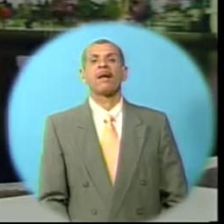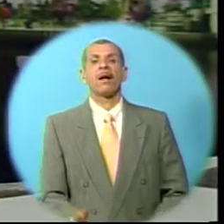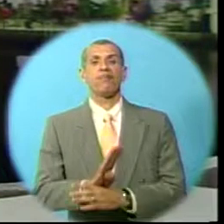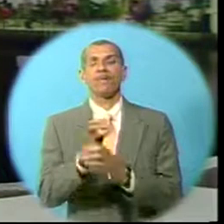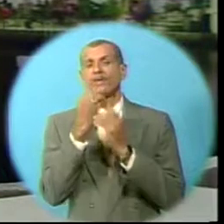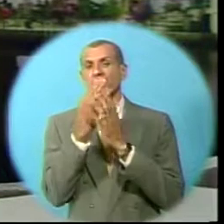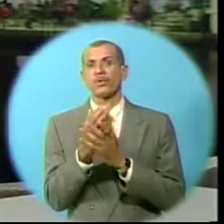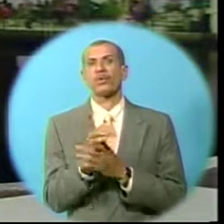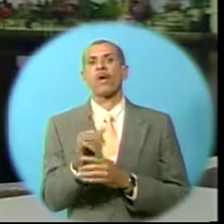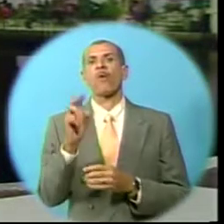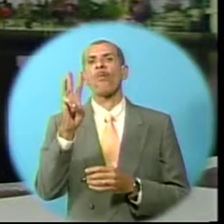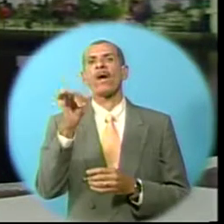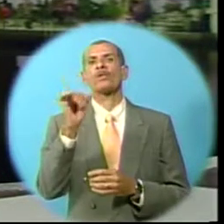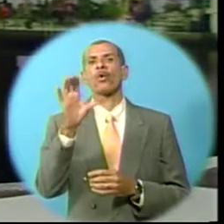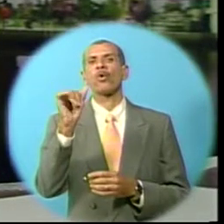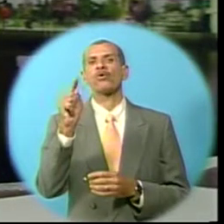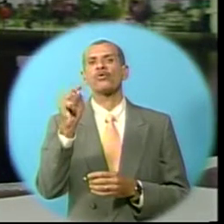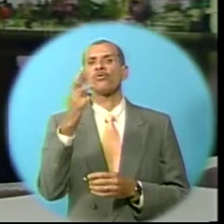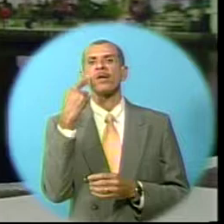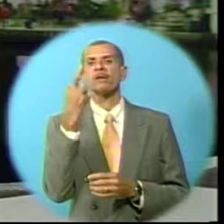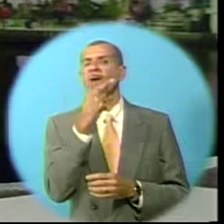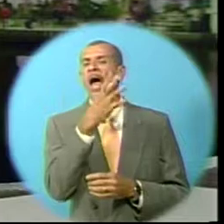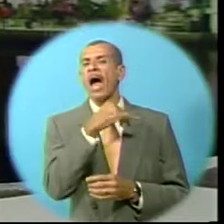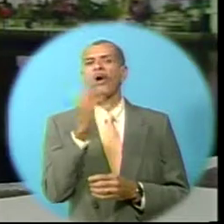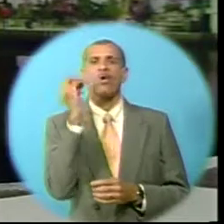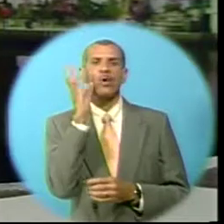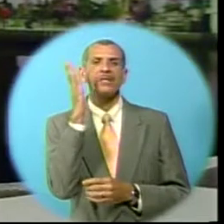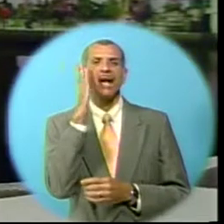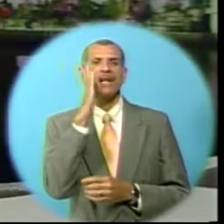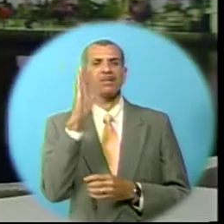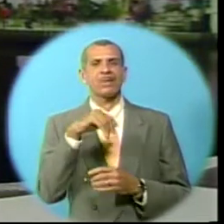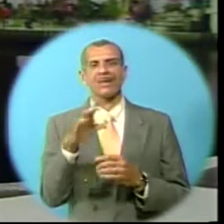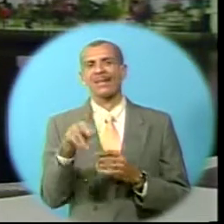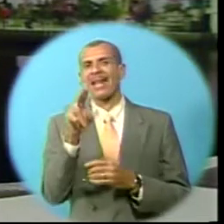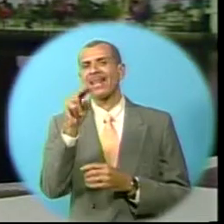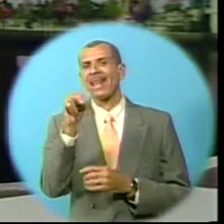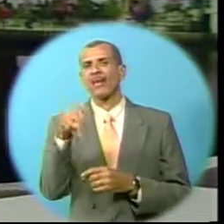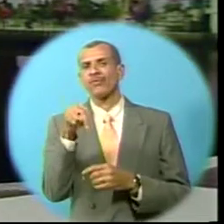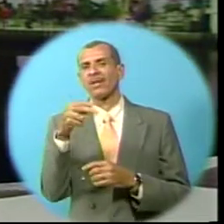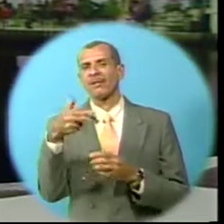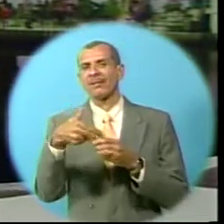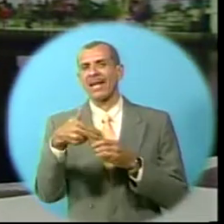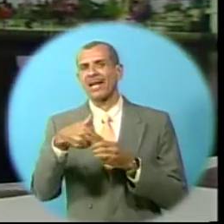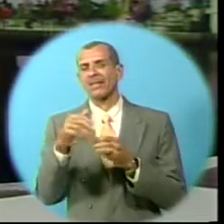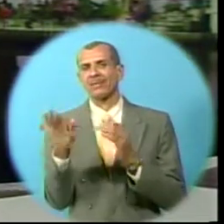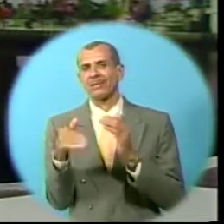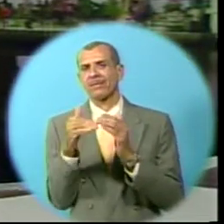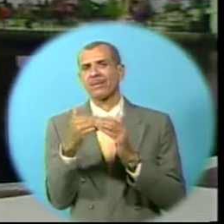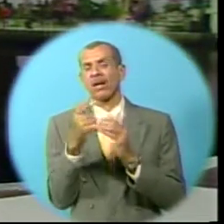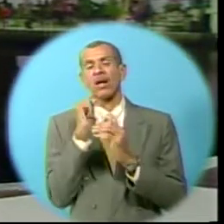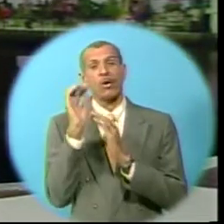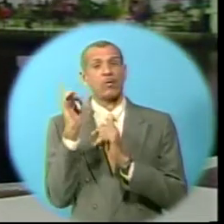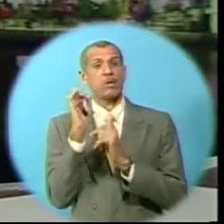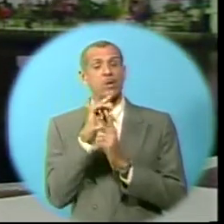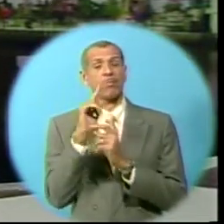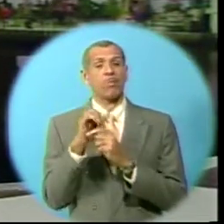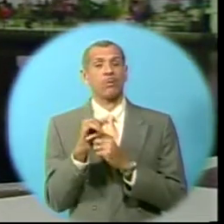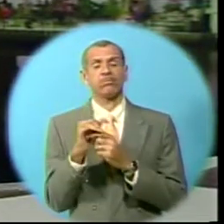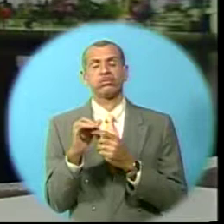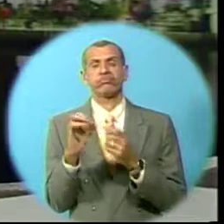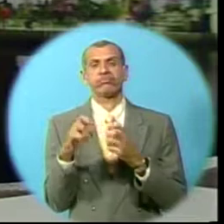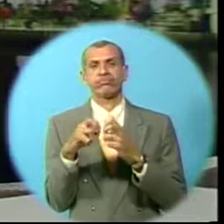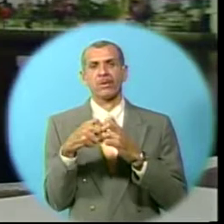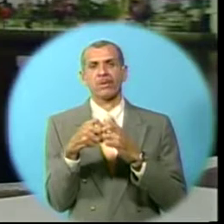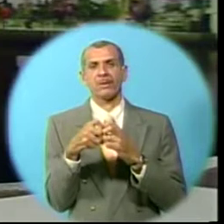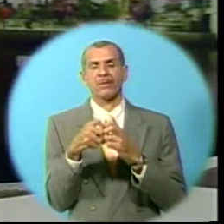In business tonight, West Coast restaurants and hotels affected by the recent natural gas shortage are hopeful there are no more interruptions of